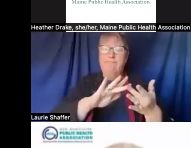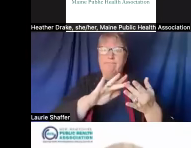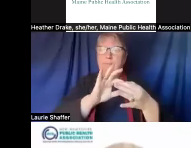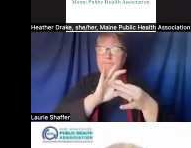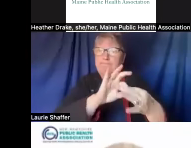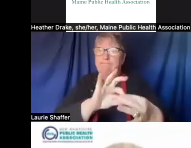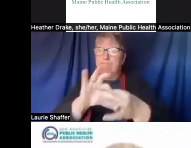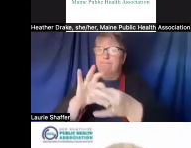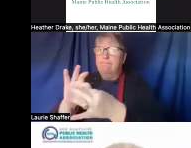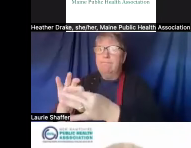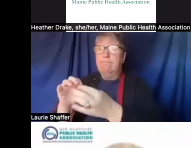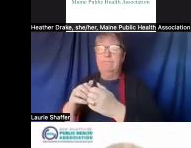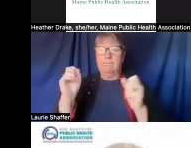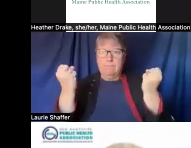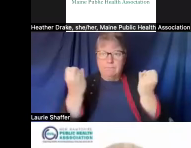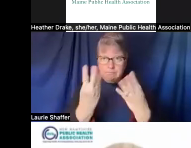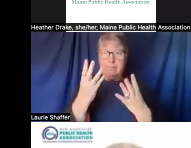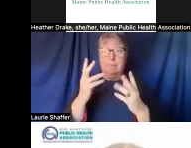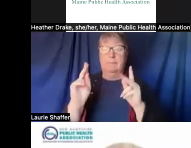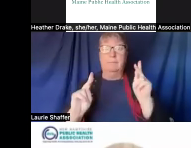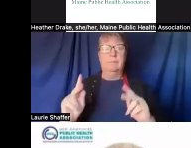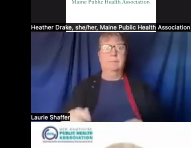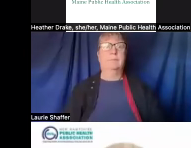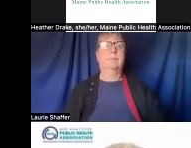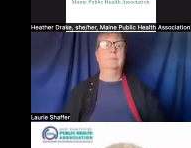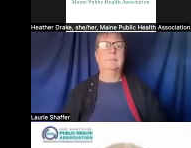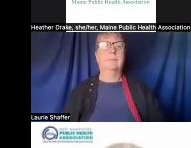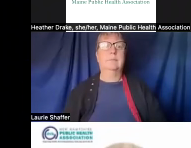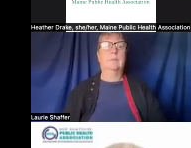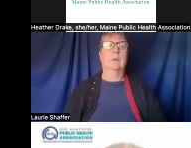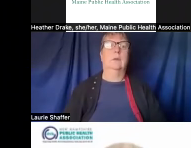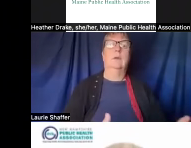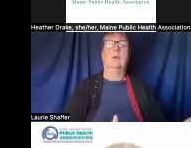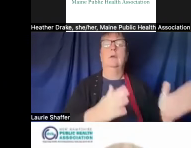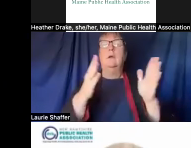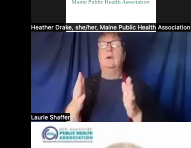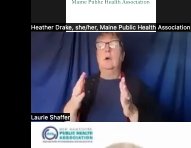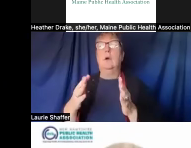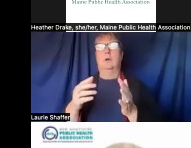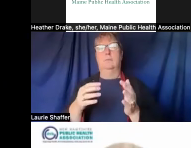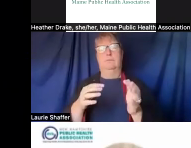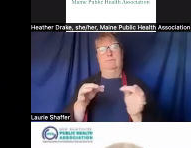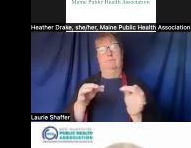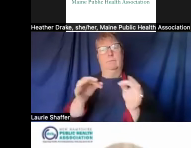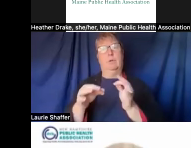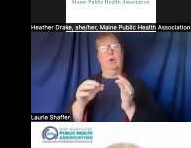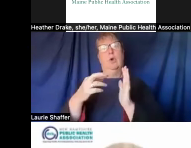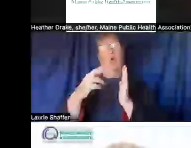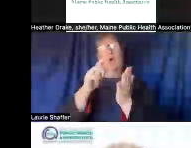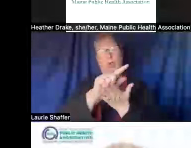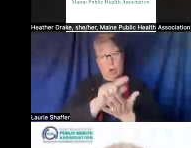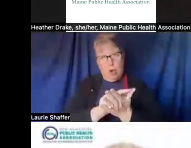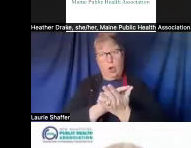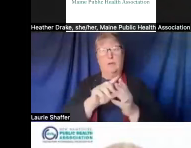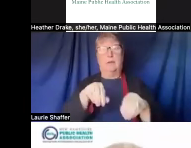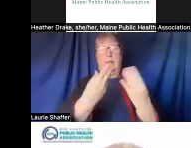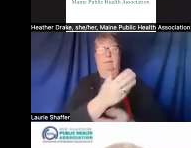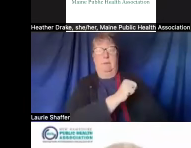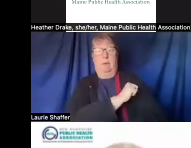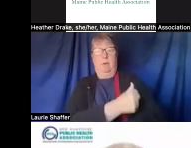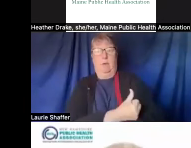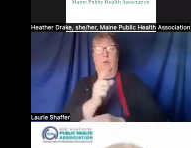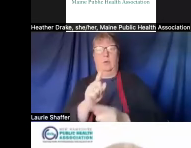So I just want to, again, briefly provide a quick overview of the statutes that give health officers responsibility and authority to enforce.